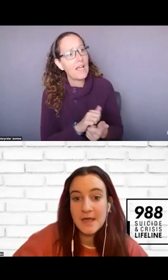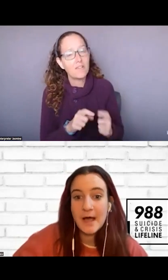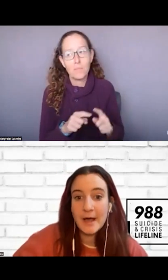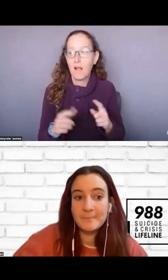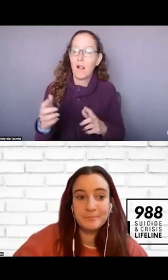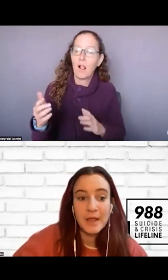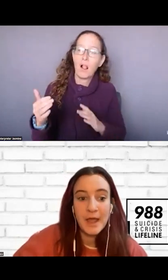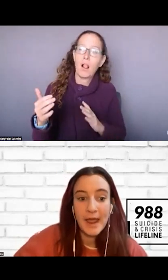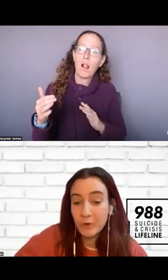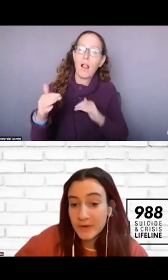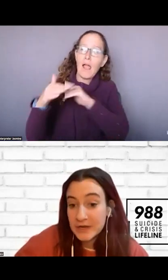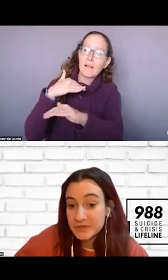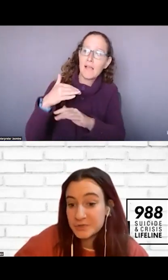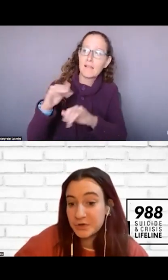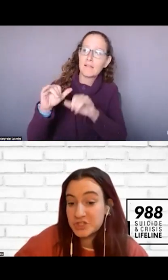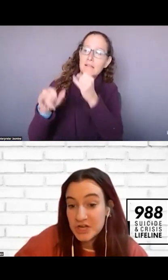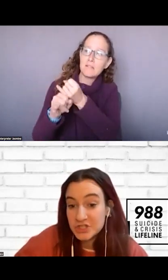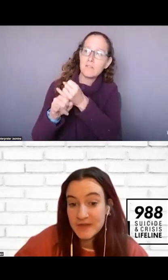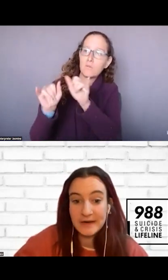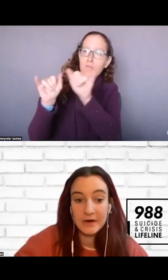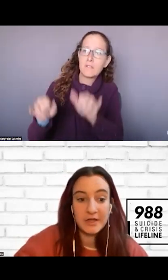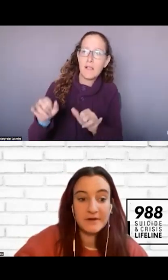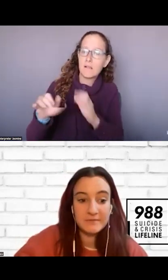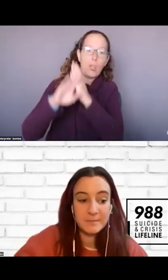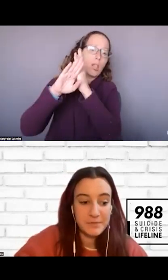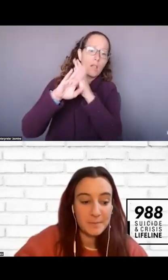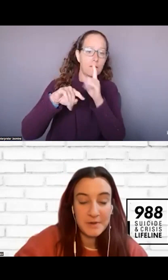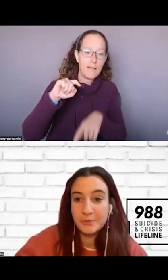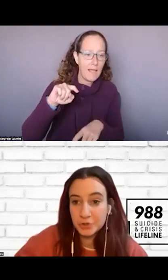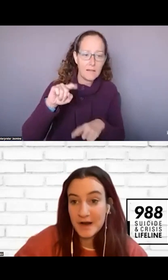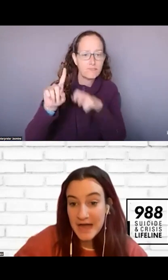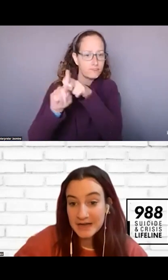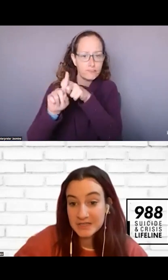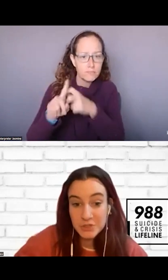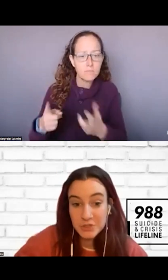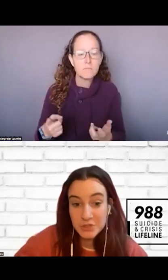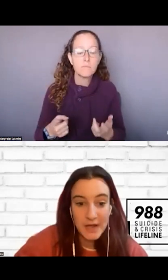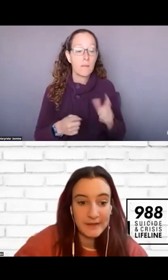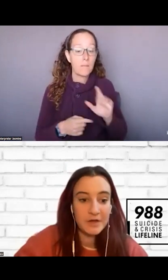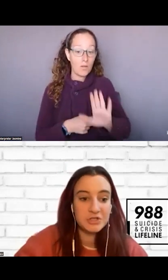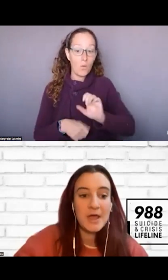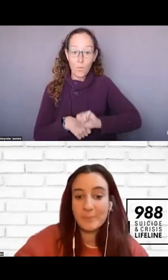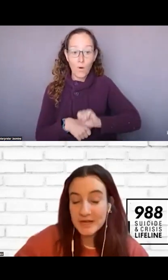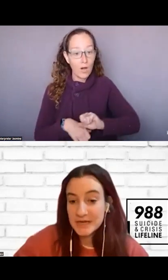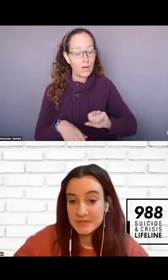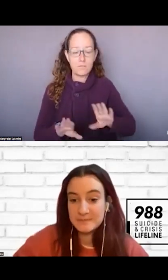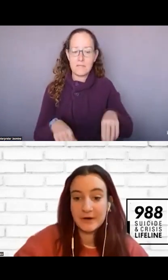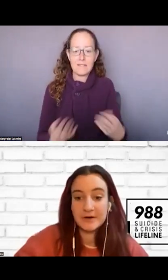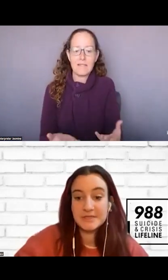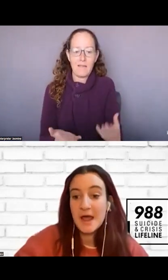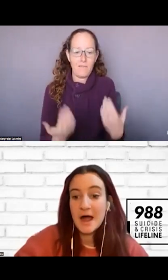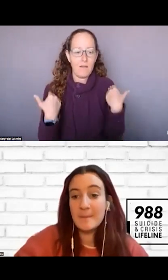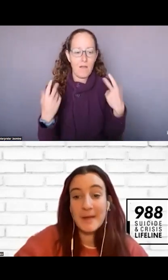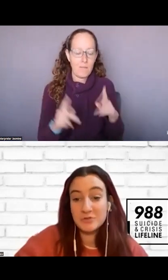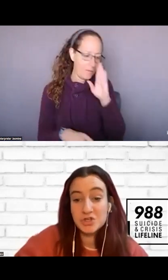systems. And work like yours is really changing that narrative and giving young people direct access to that language, breaking down these